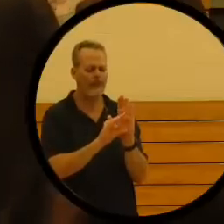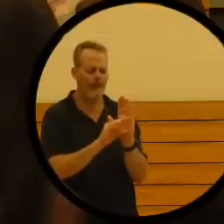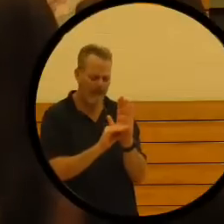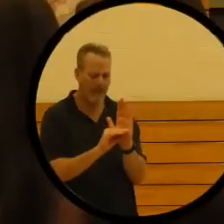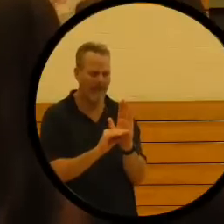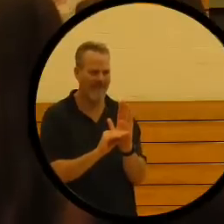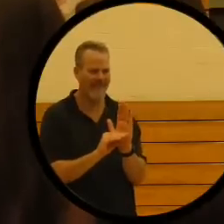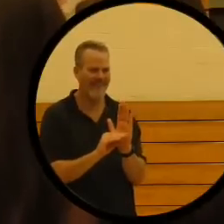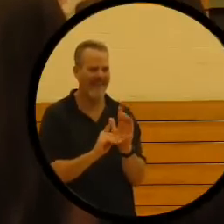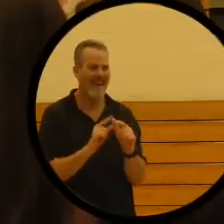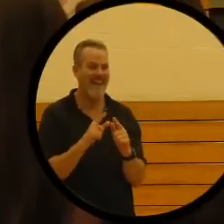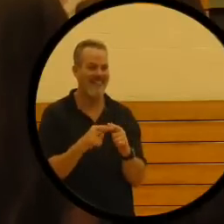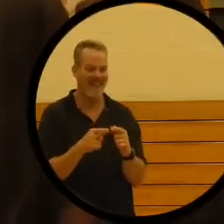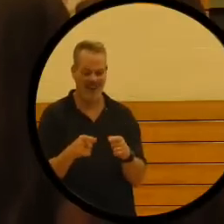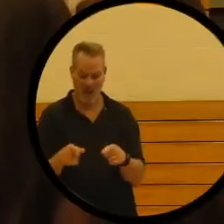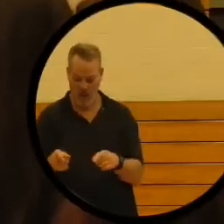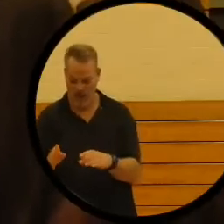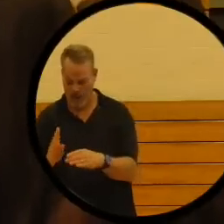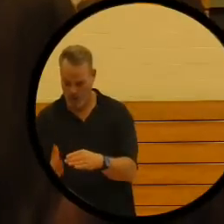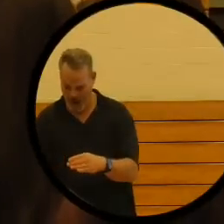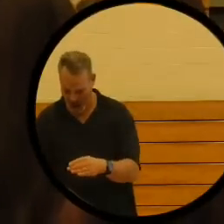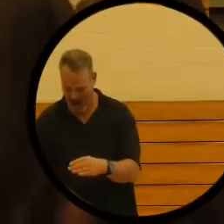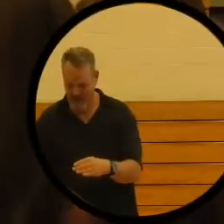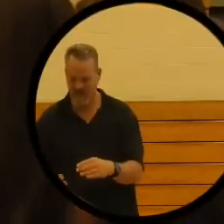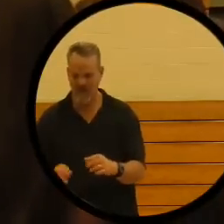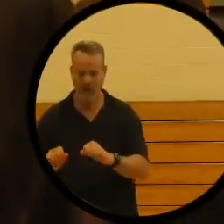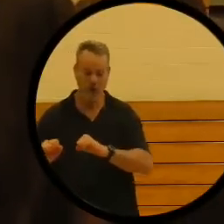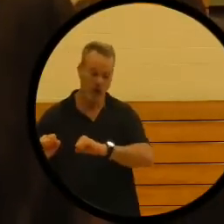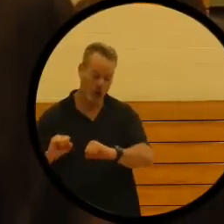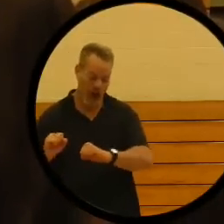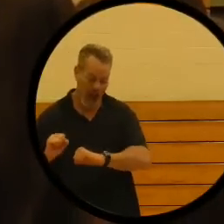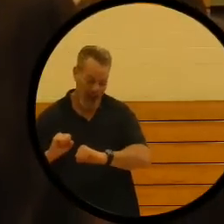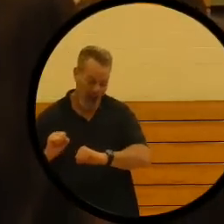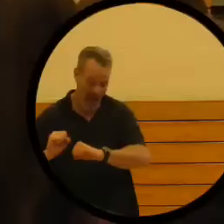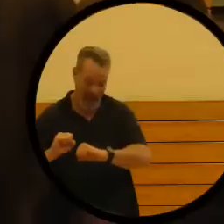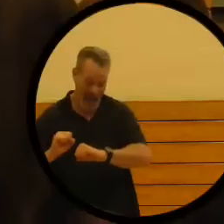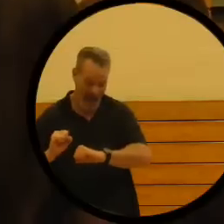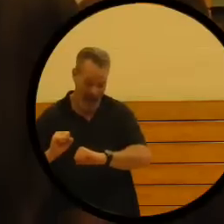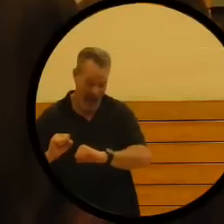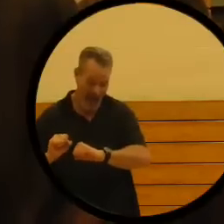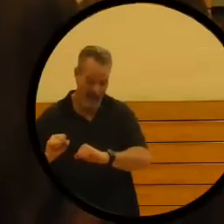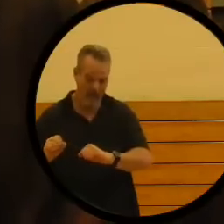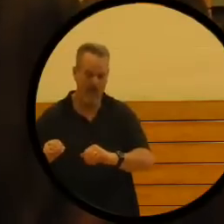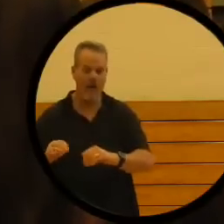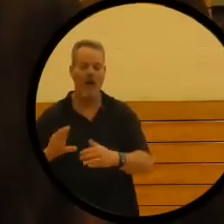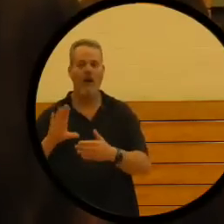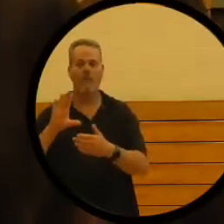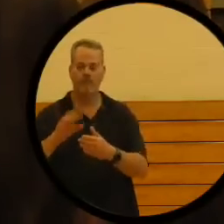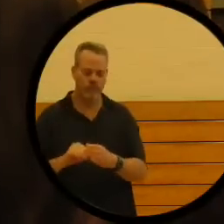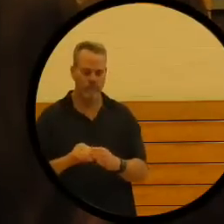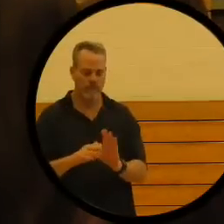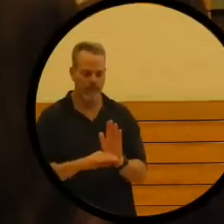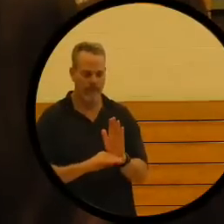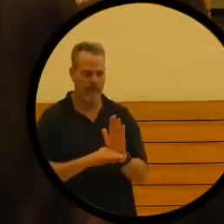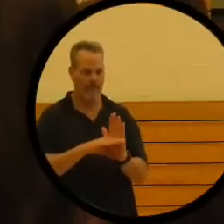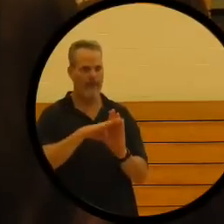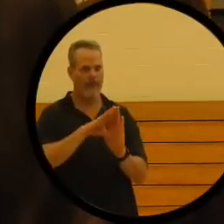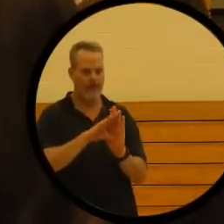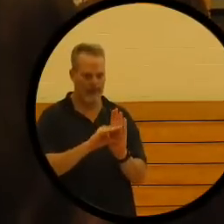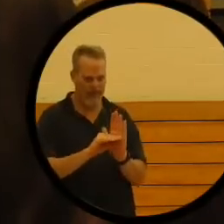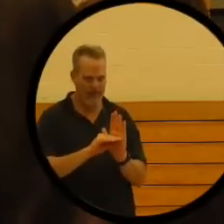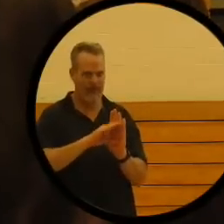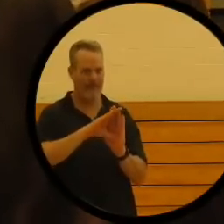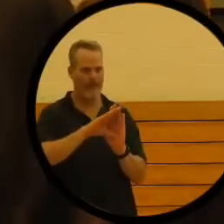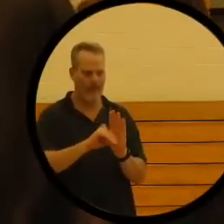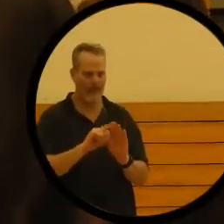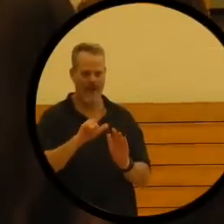it, a void would open up, and it would be shaking, kind of going loose, and then it would drop into that void. And then